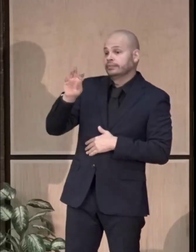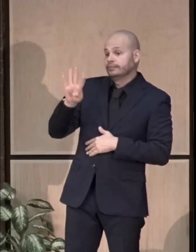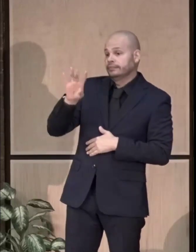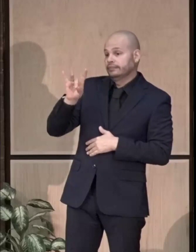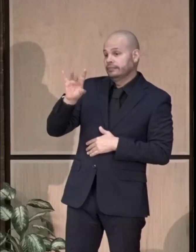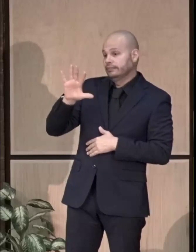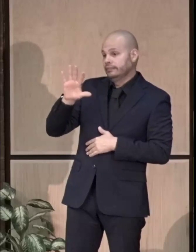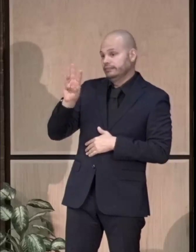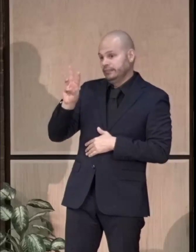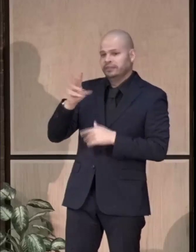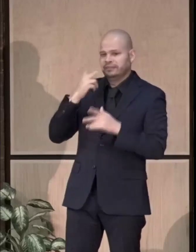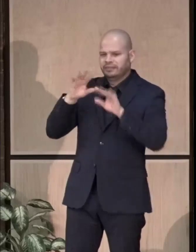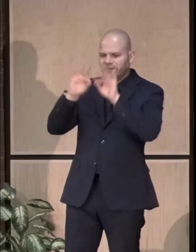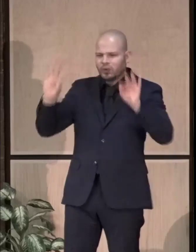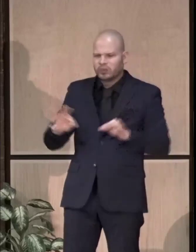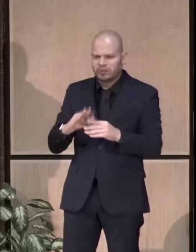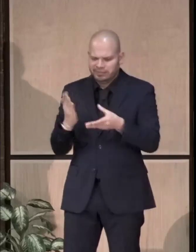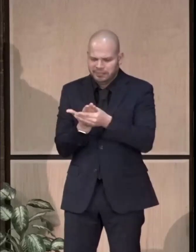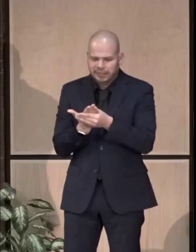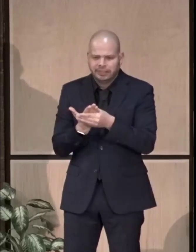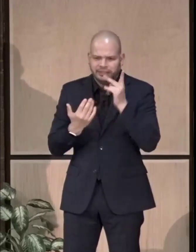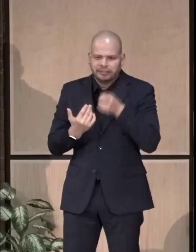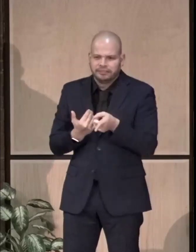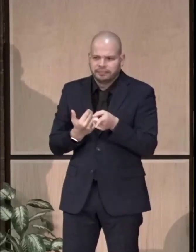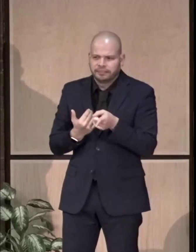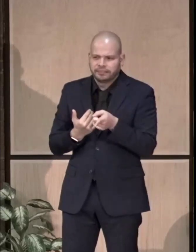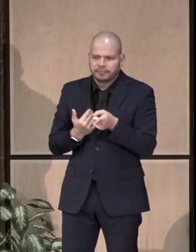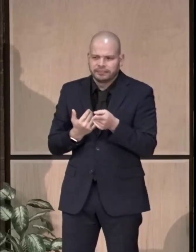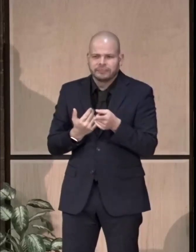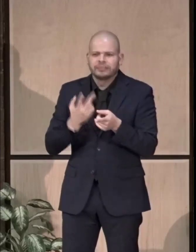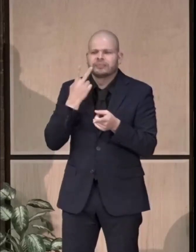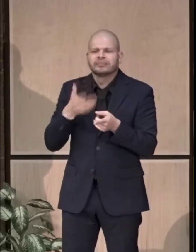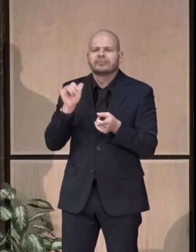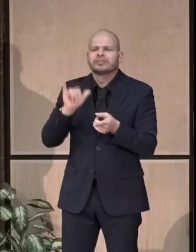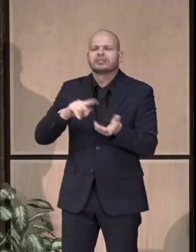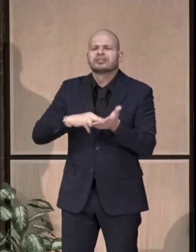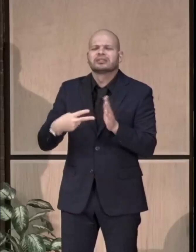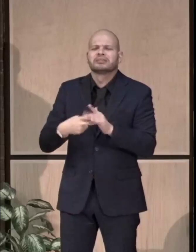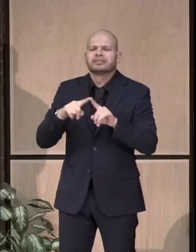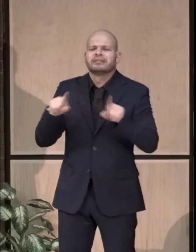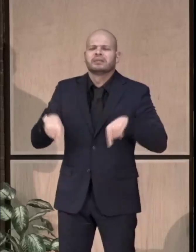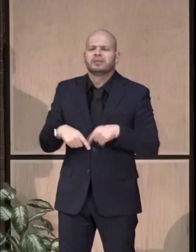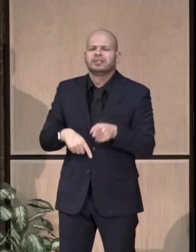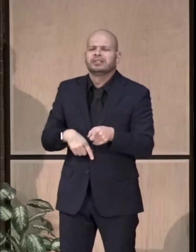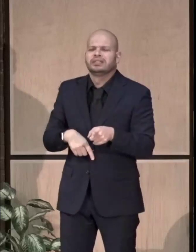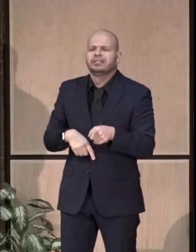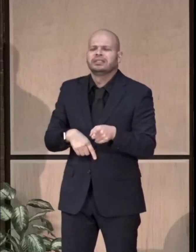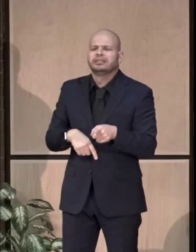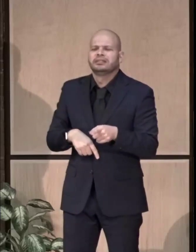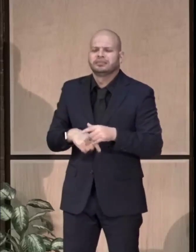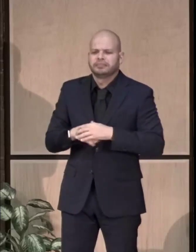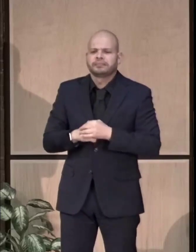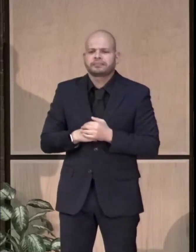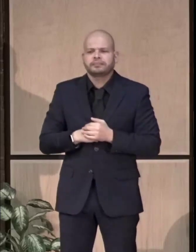right? Sir. And what is a DA 4856? I believe it is